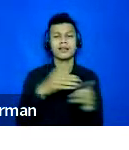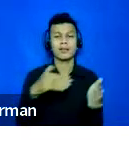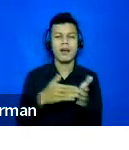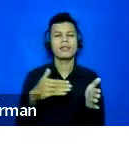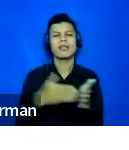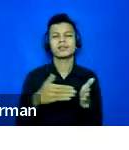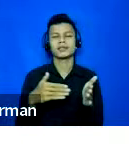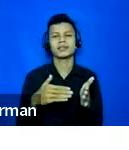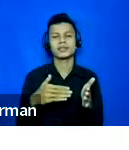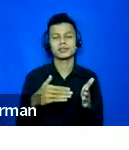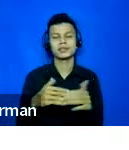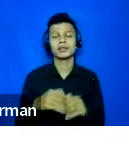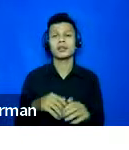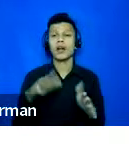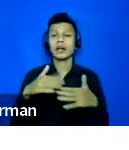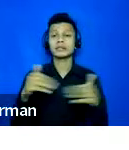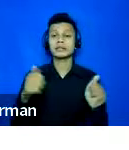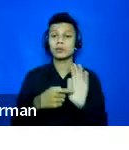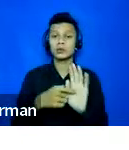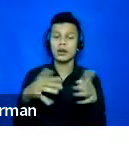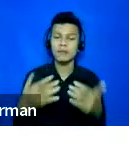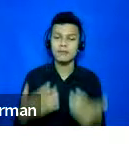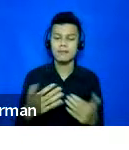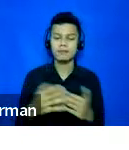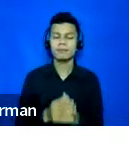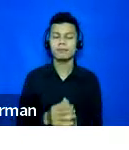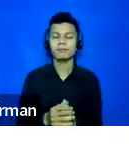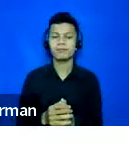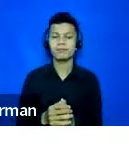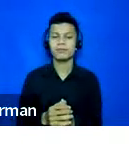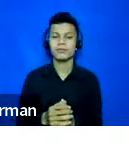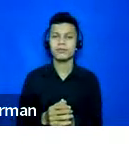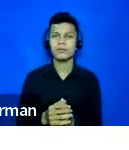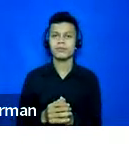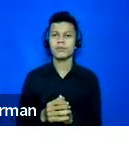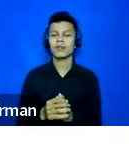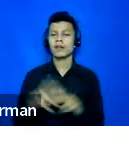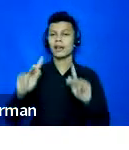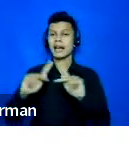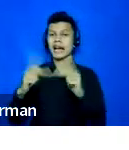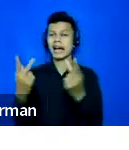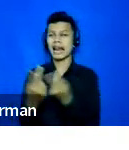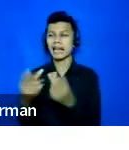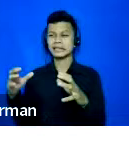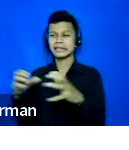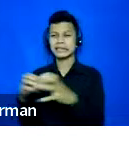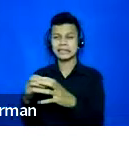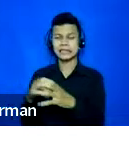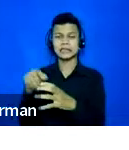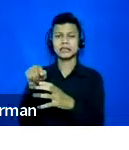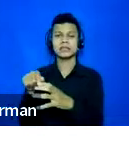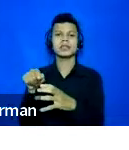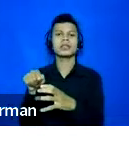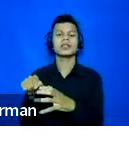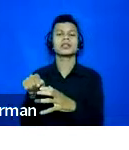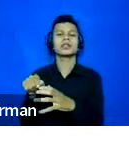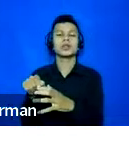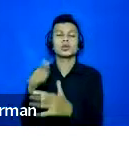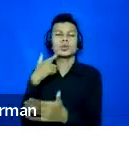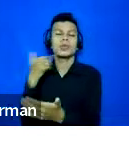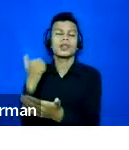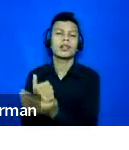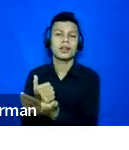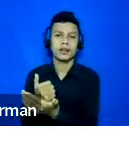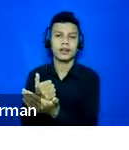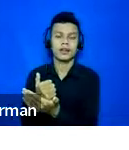that small or reduced class sizes are the most preferred option for most families that were surveyed.